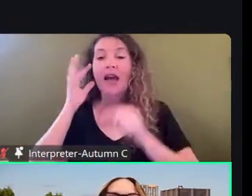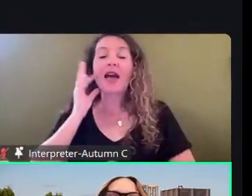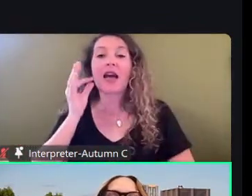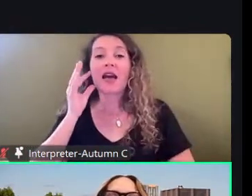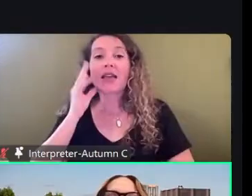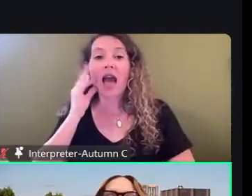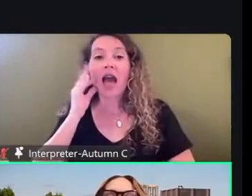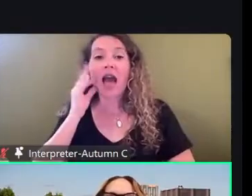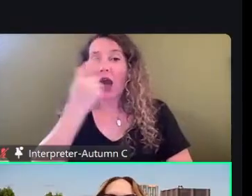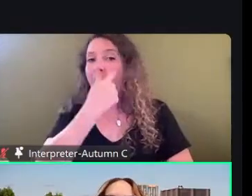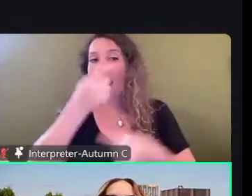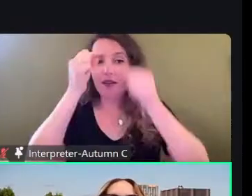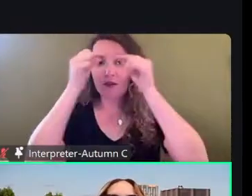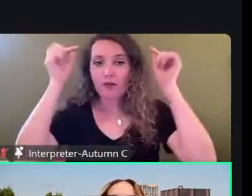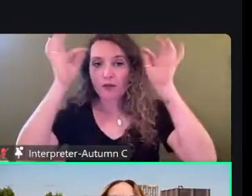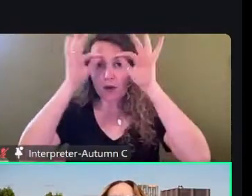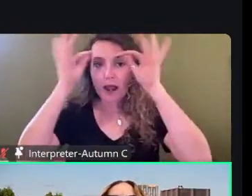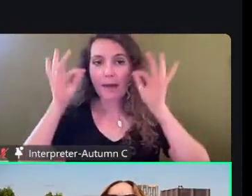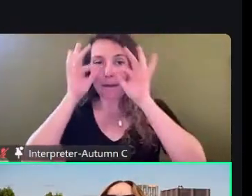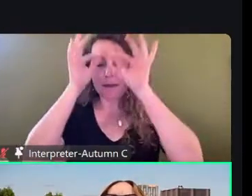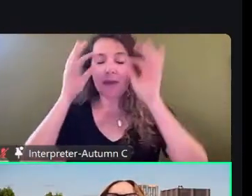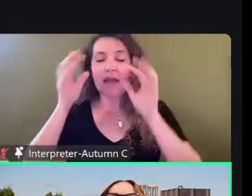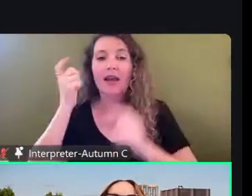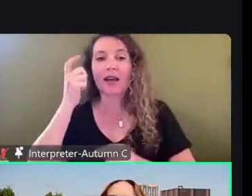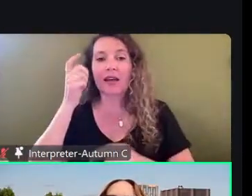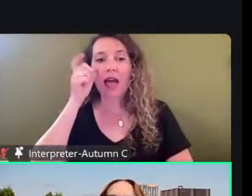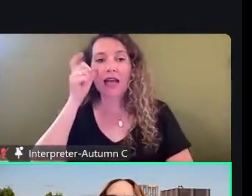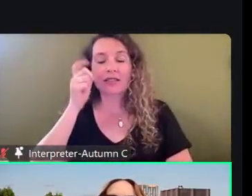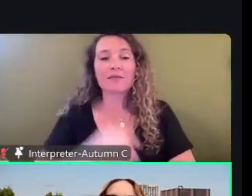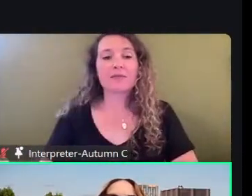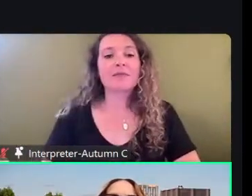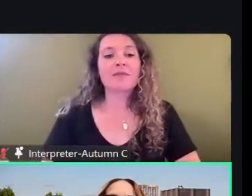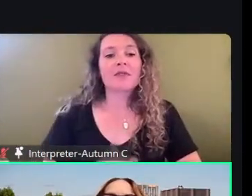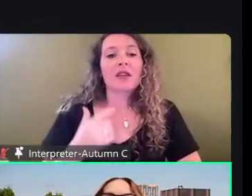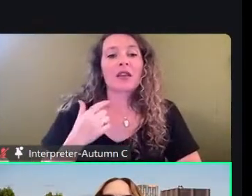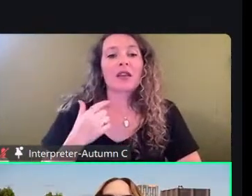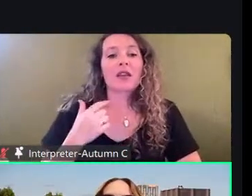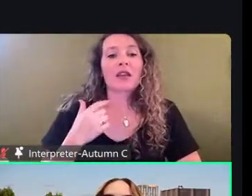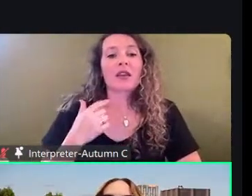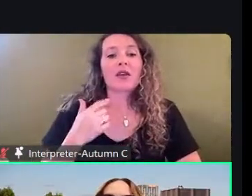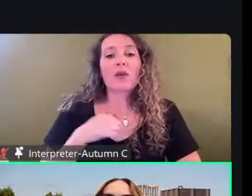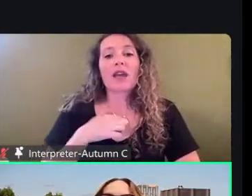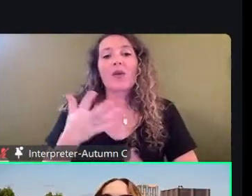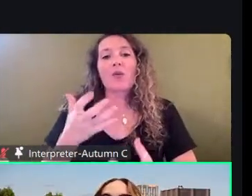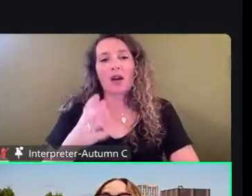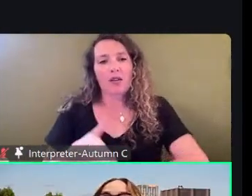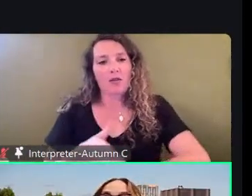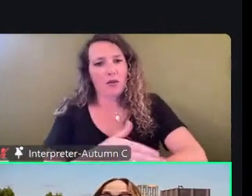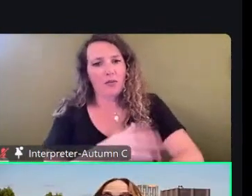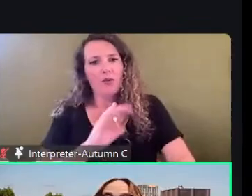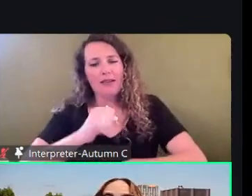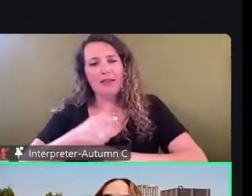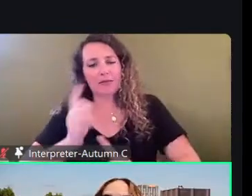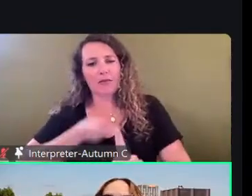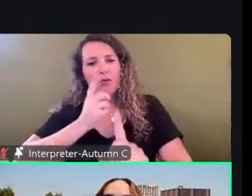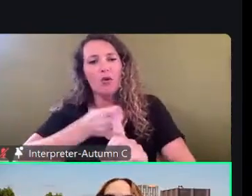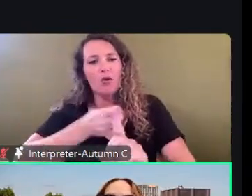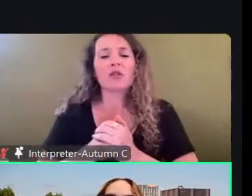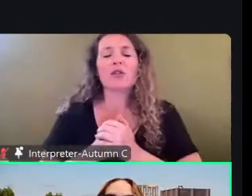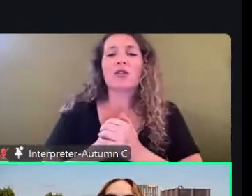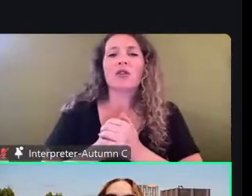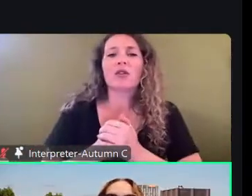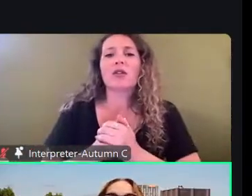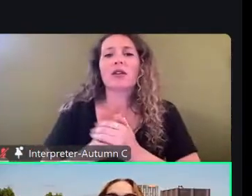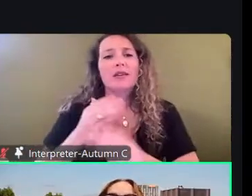So when this group came together, we set on some learning goals. We wanted to improve disability inclusive communication for the medical